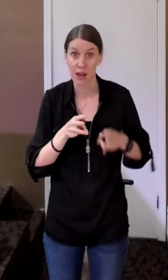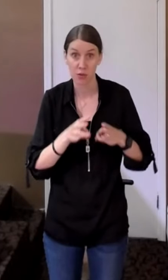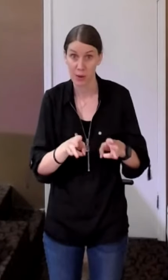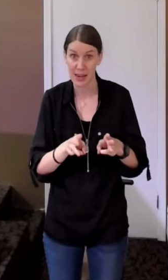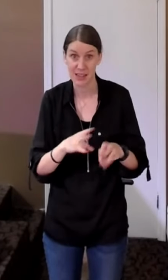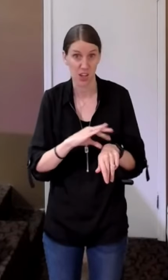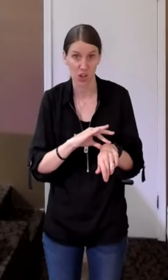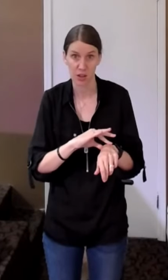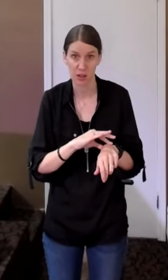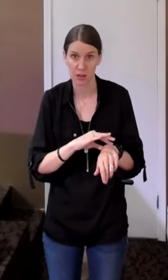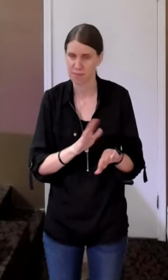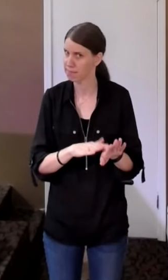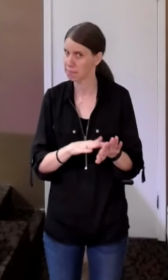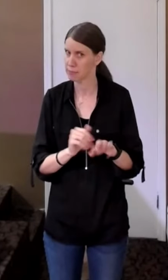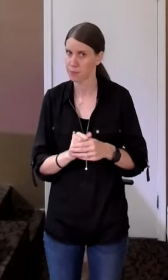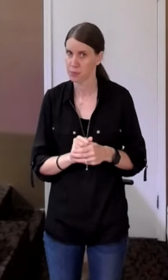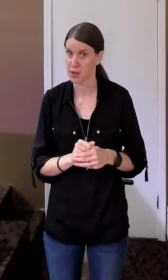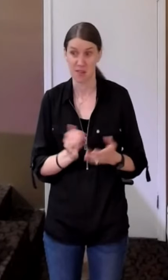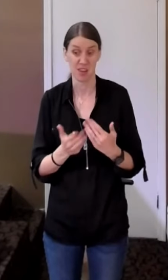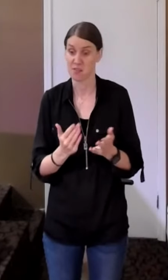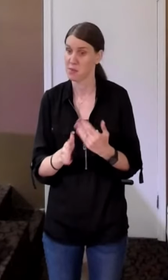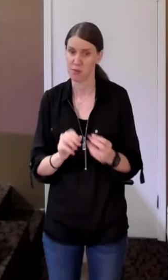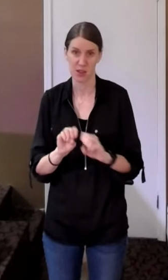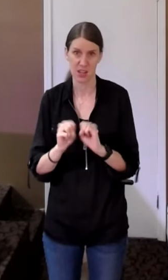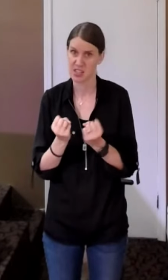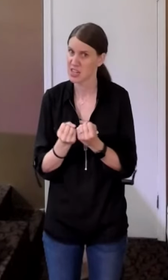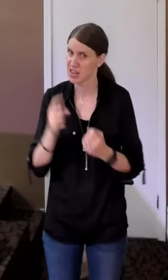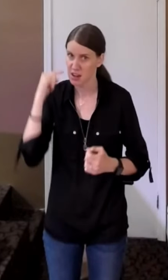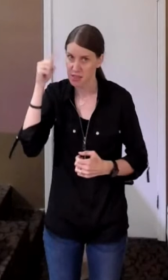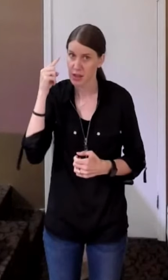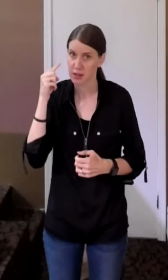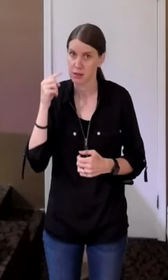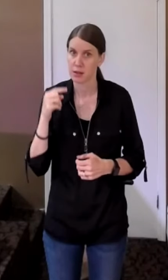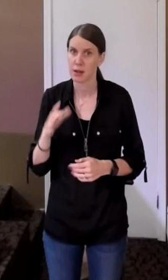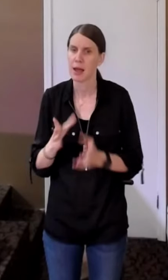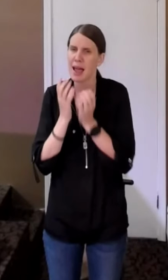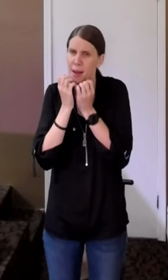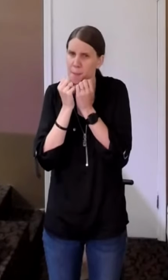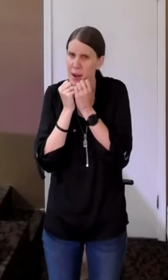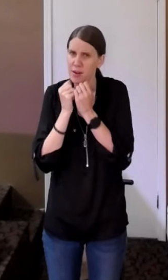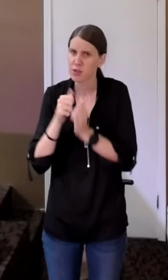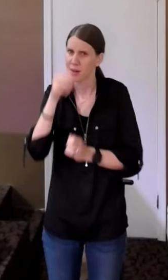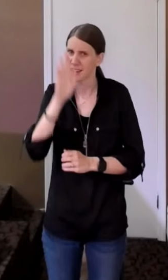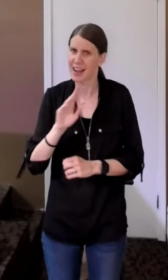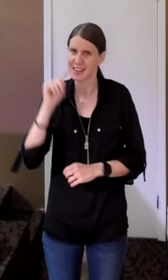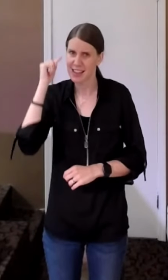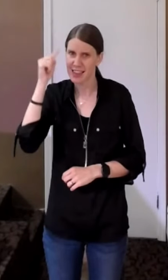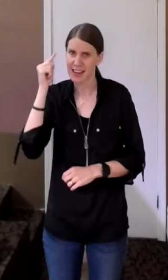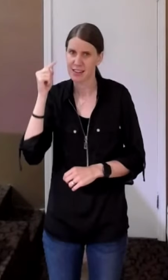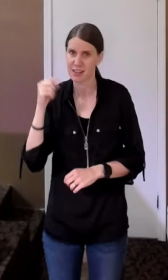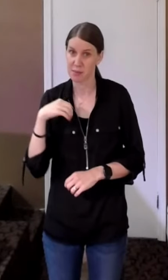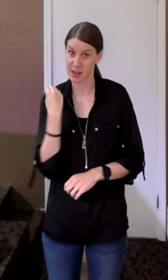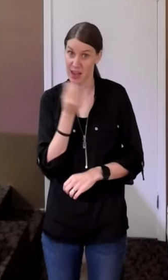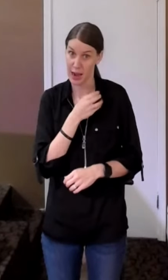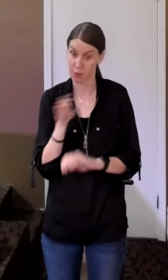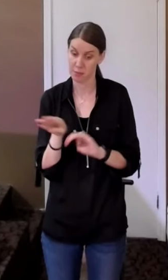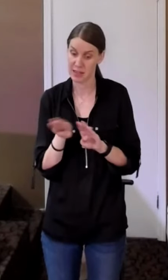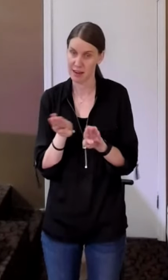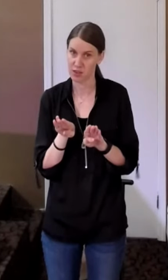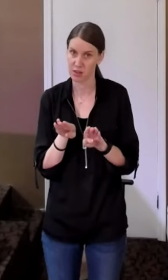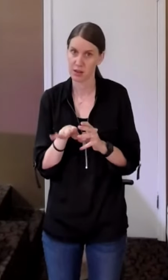on the earth. It doesn't matter what society thinks, it matters what God thinks when it comes to our behavior before God.